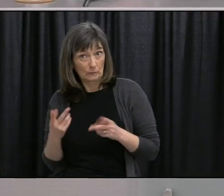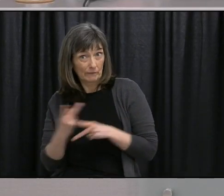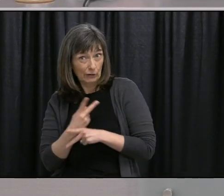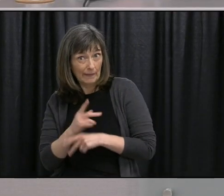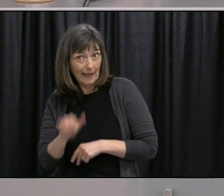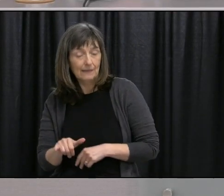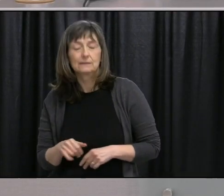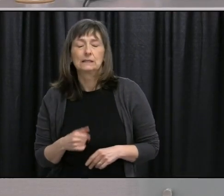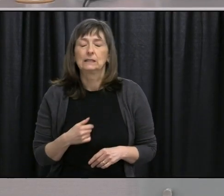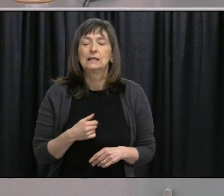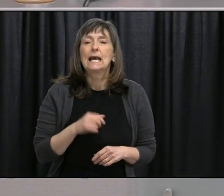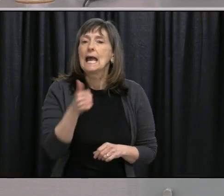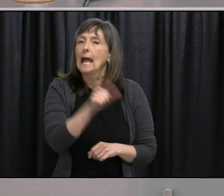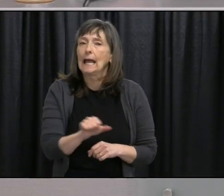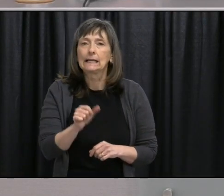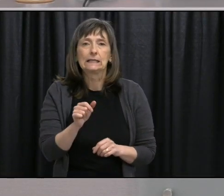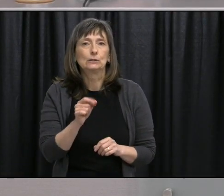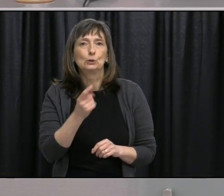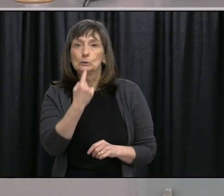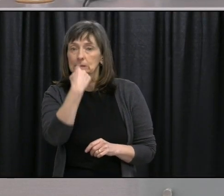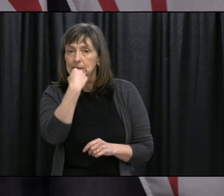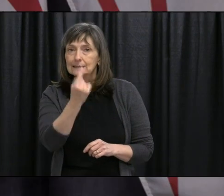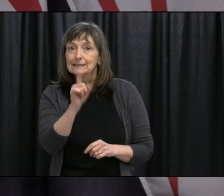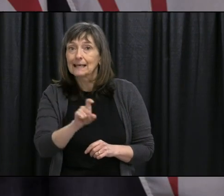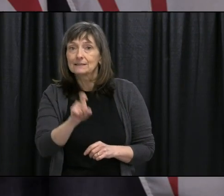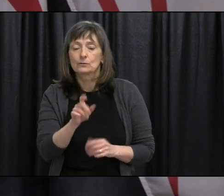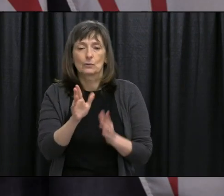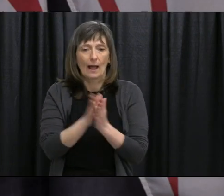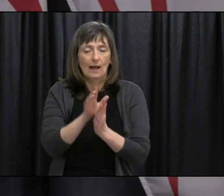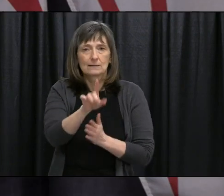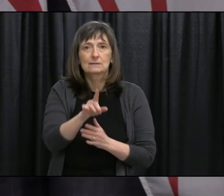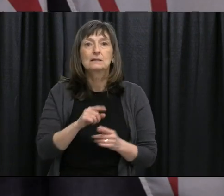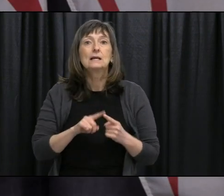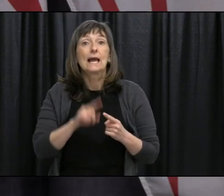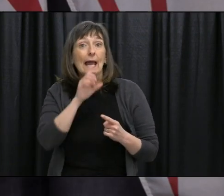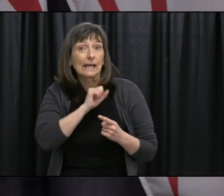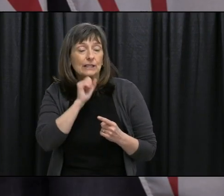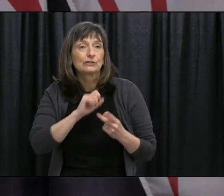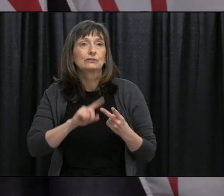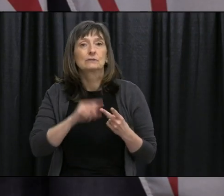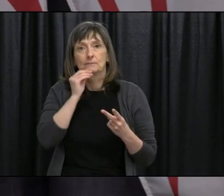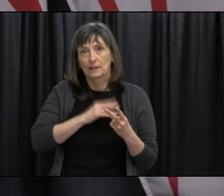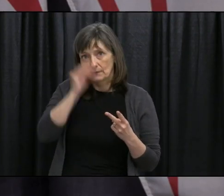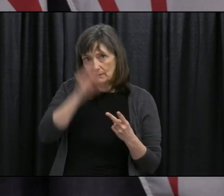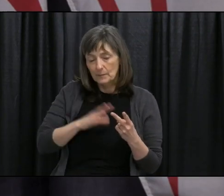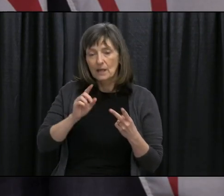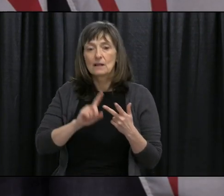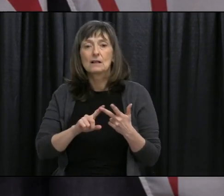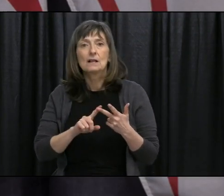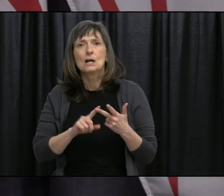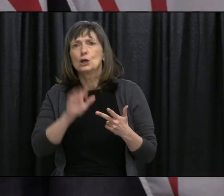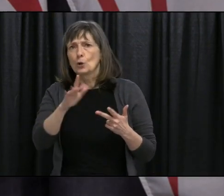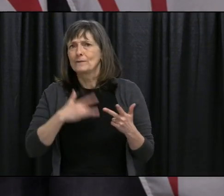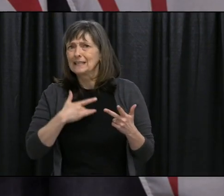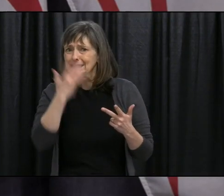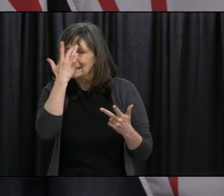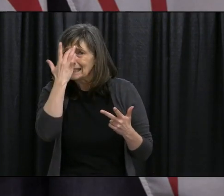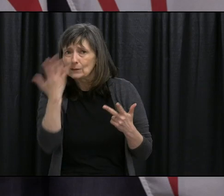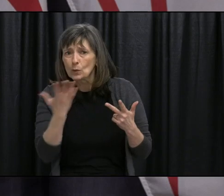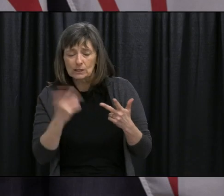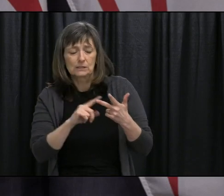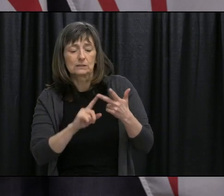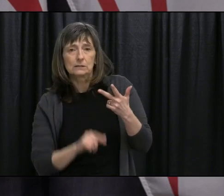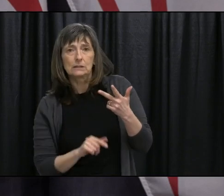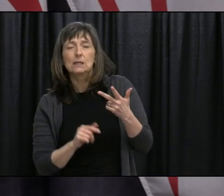age, gender, we are getting symptoms, and there are